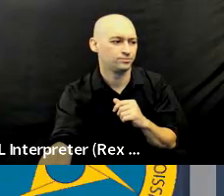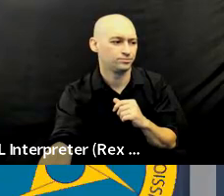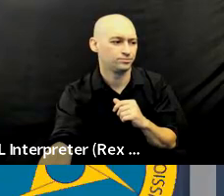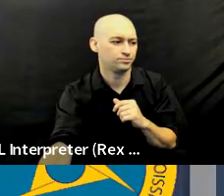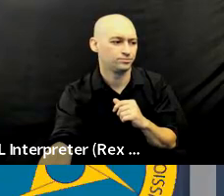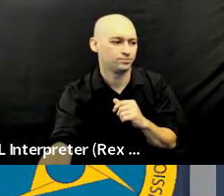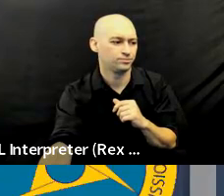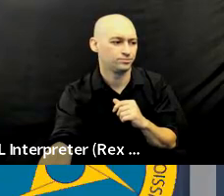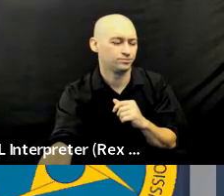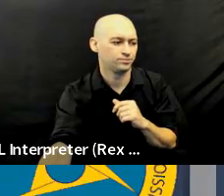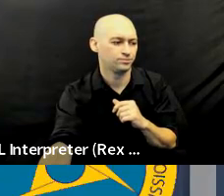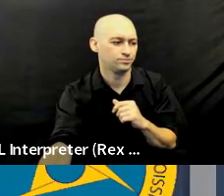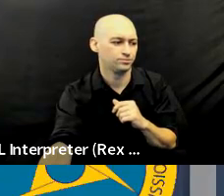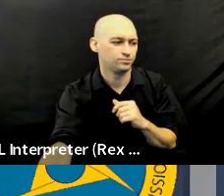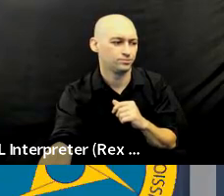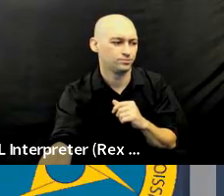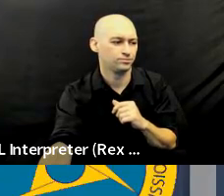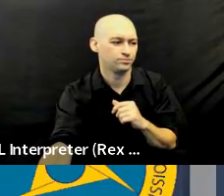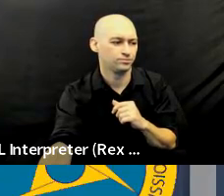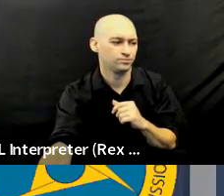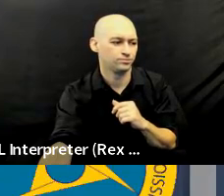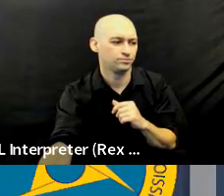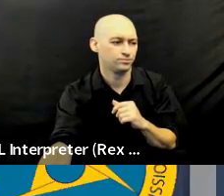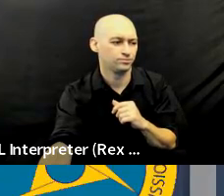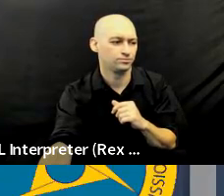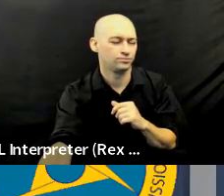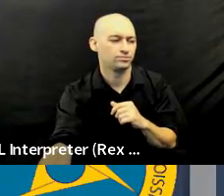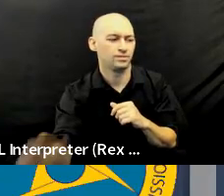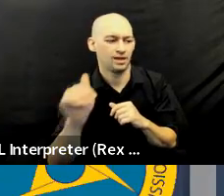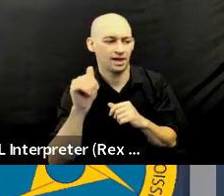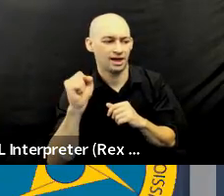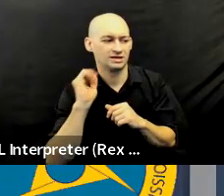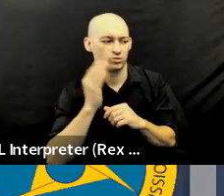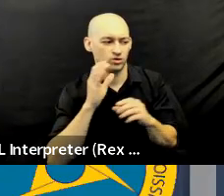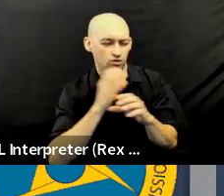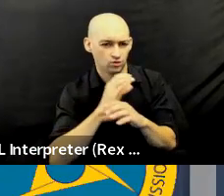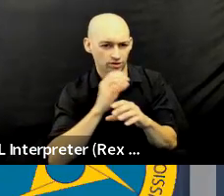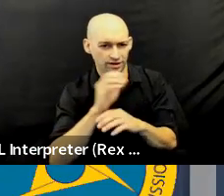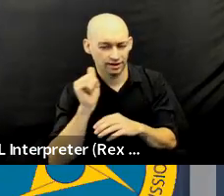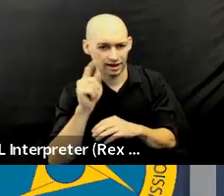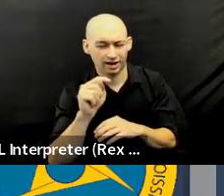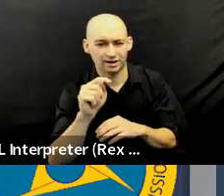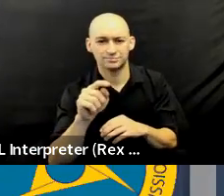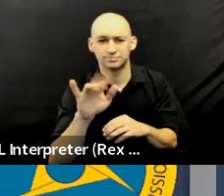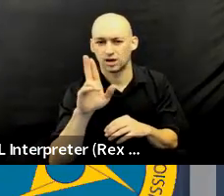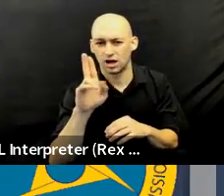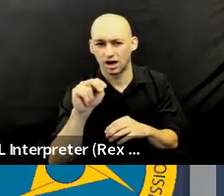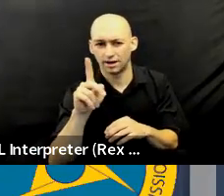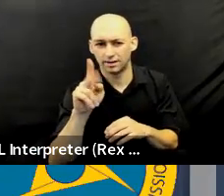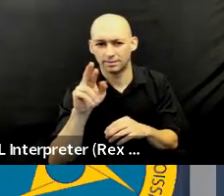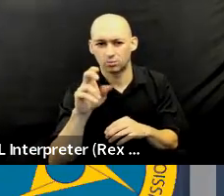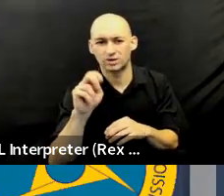was really wonderful to see. And as we're looking at this unprecedented level of